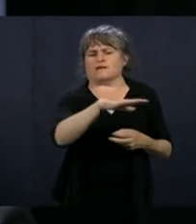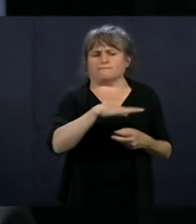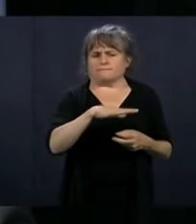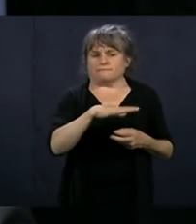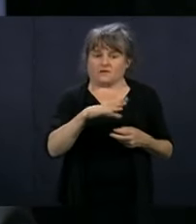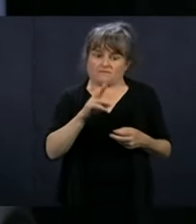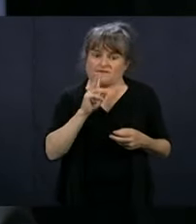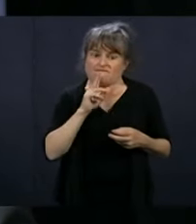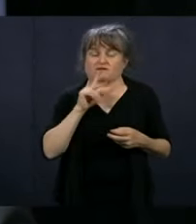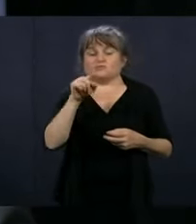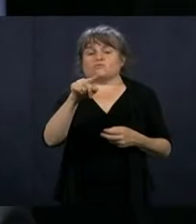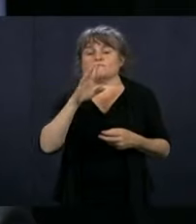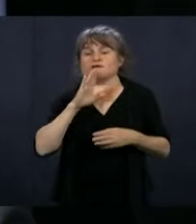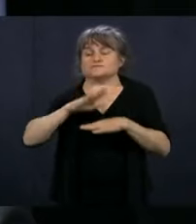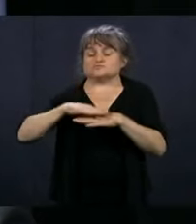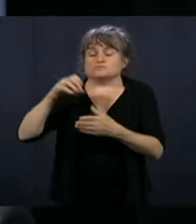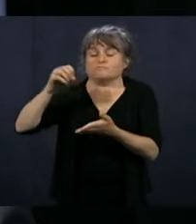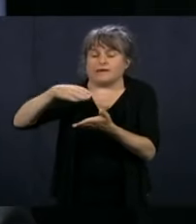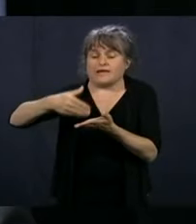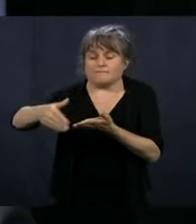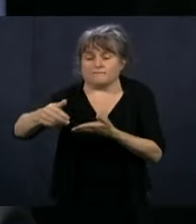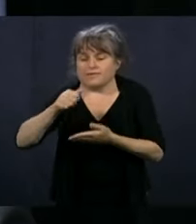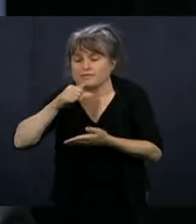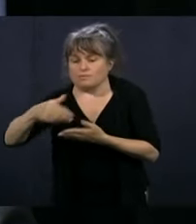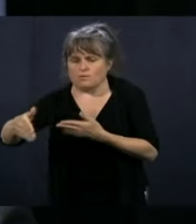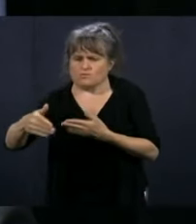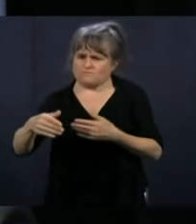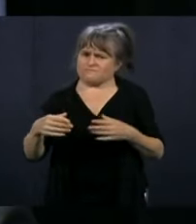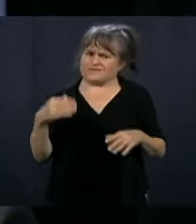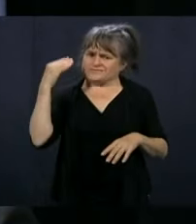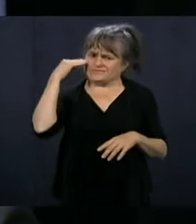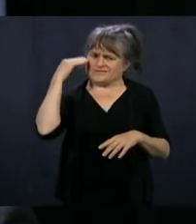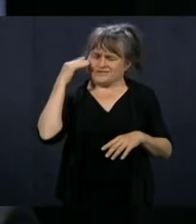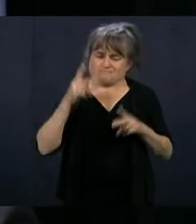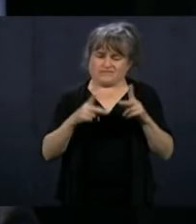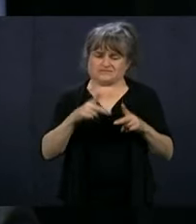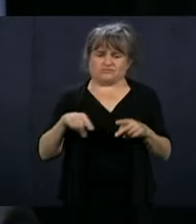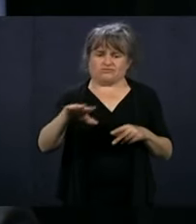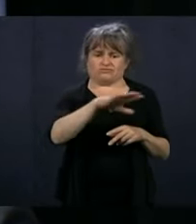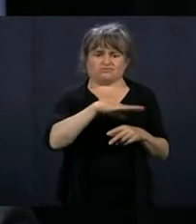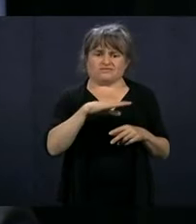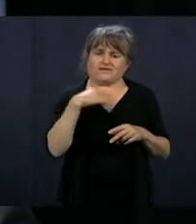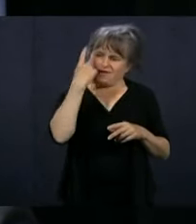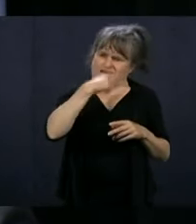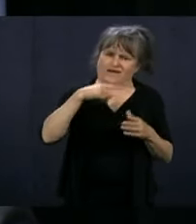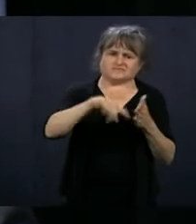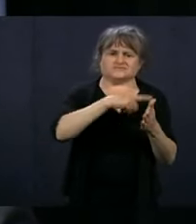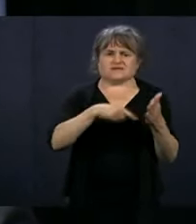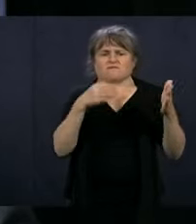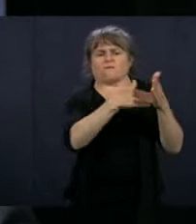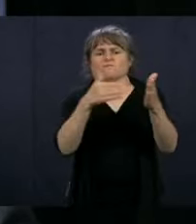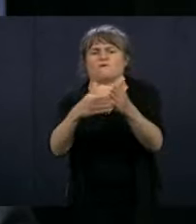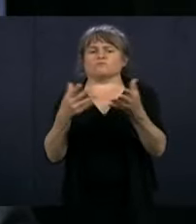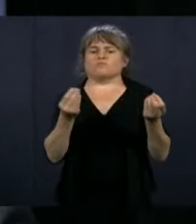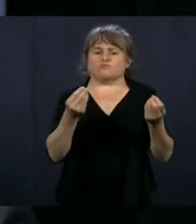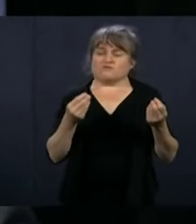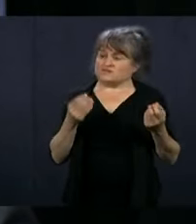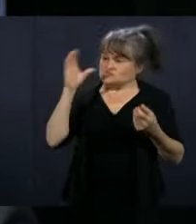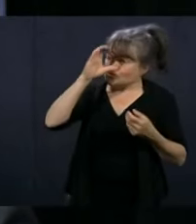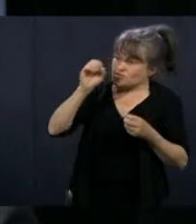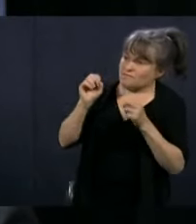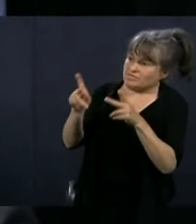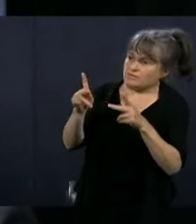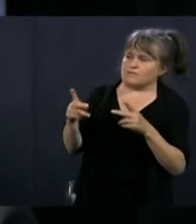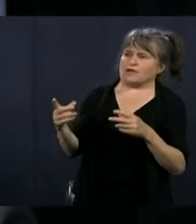in the next few days, but we can see that it's a transversal problem. It has to do with housing, it has to do with public safety, it has to do with labor